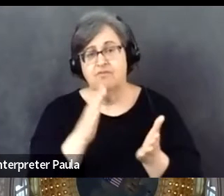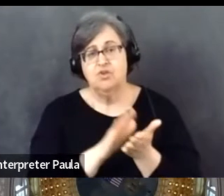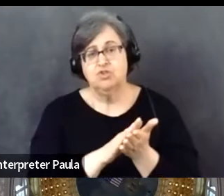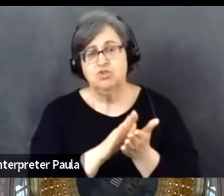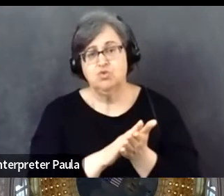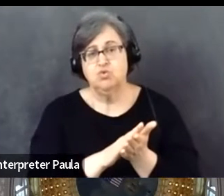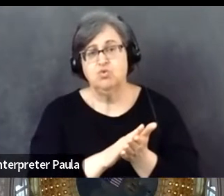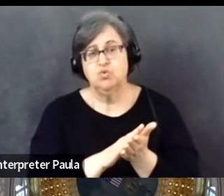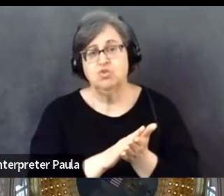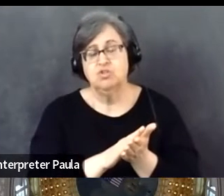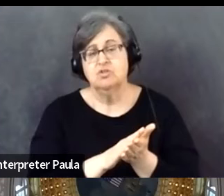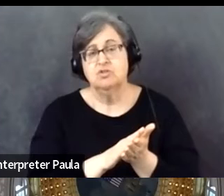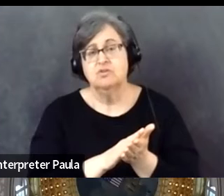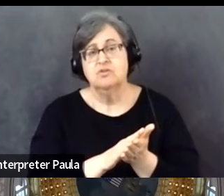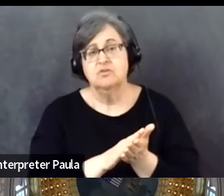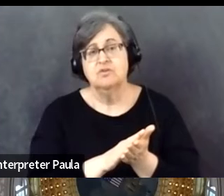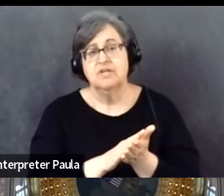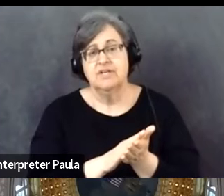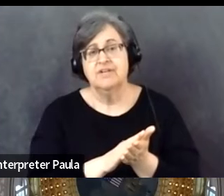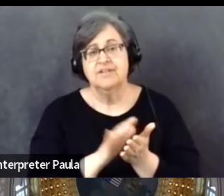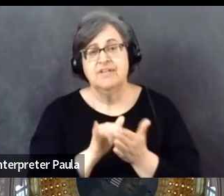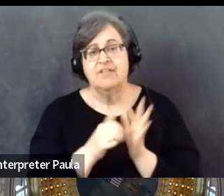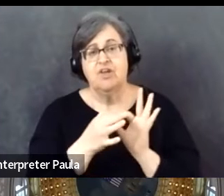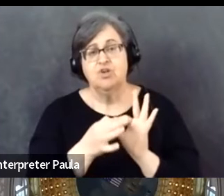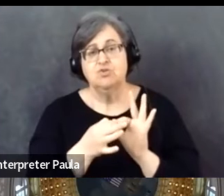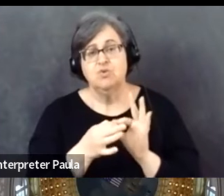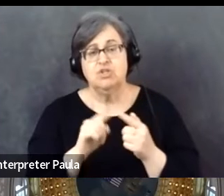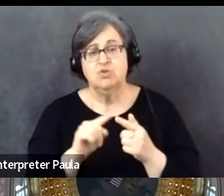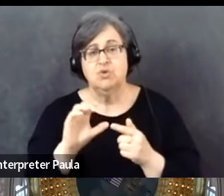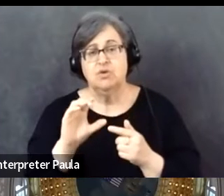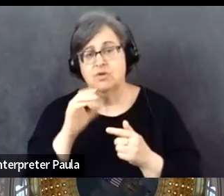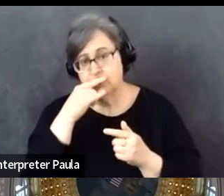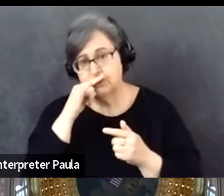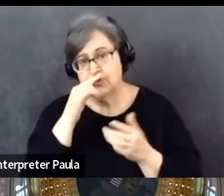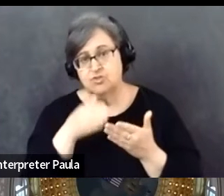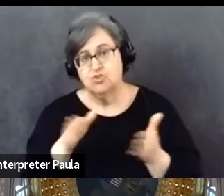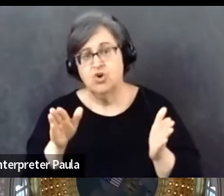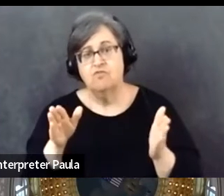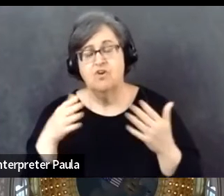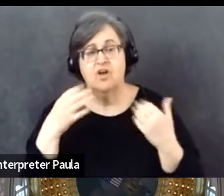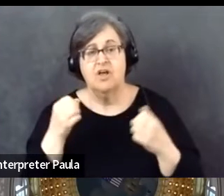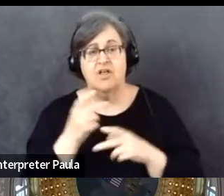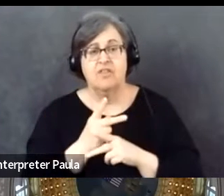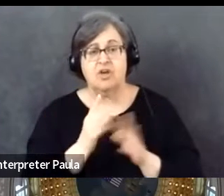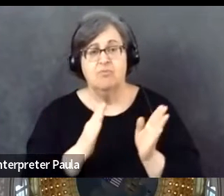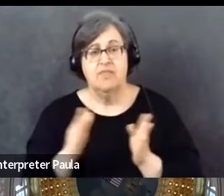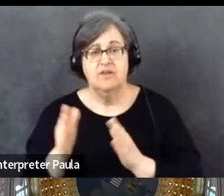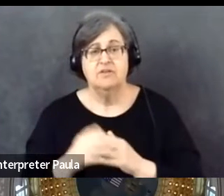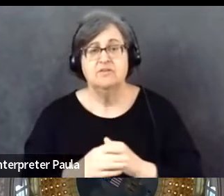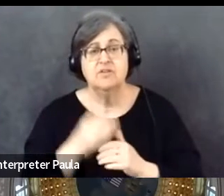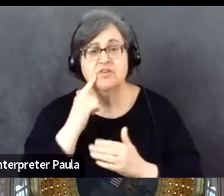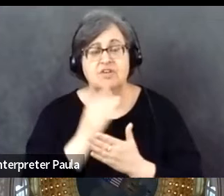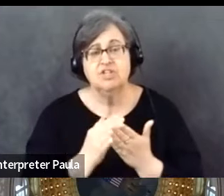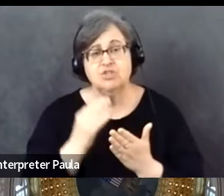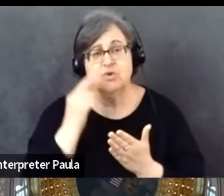that, these things are related to your child's overall healthcare plan. And for some